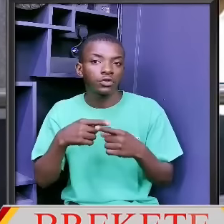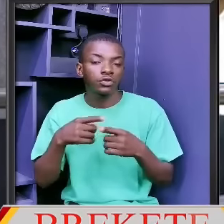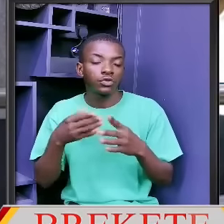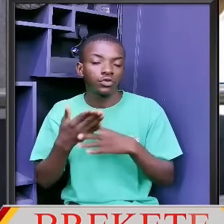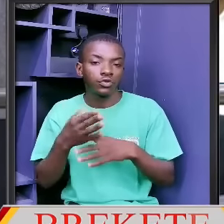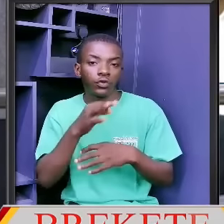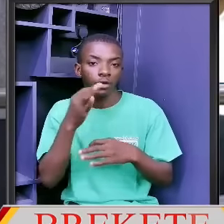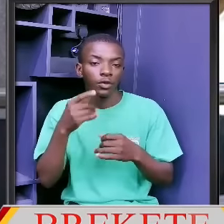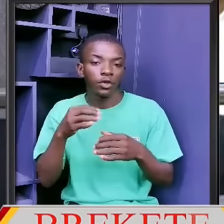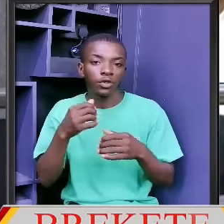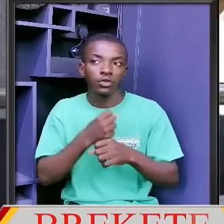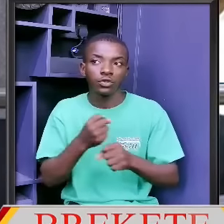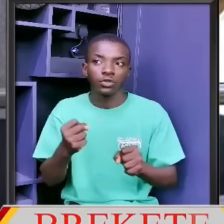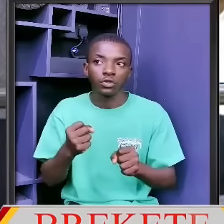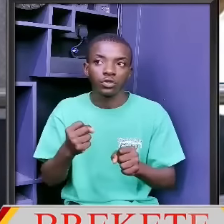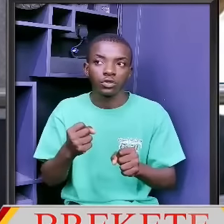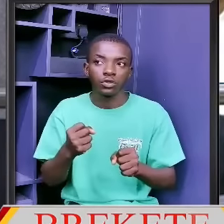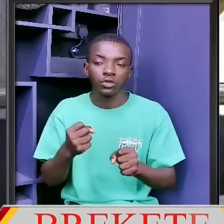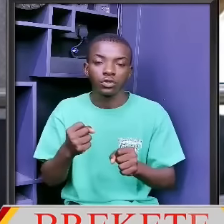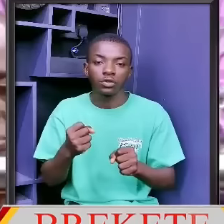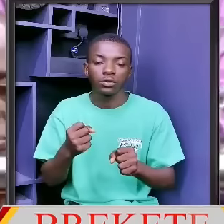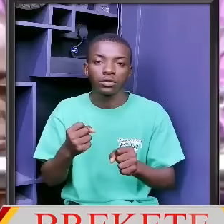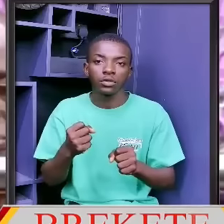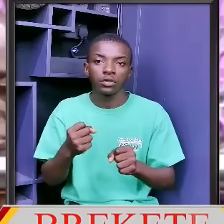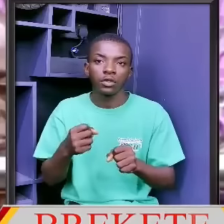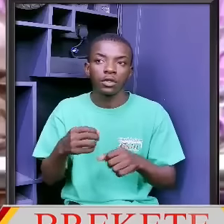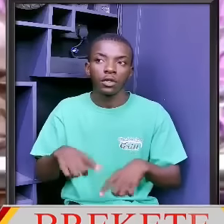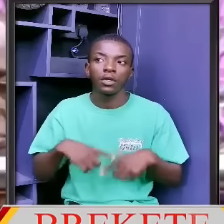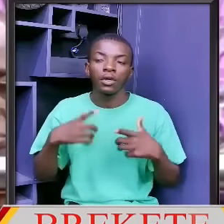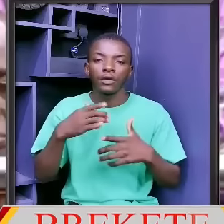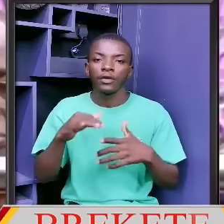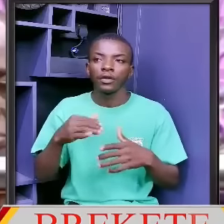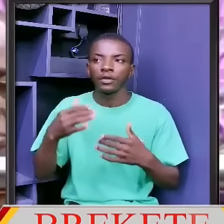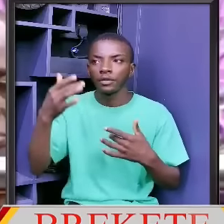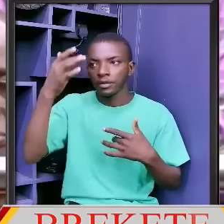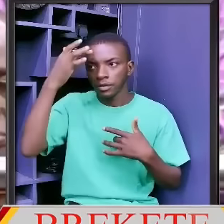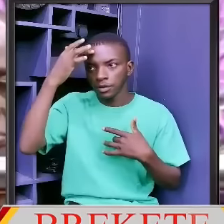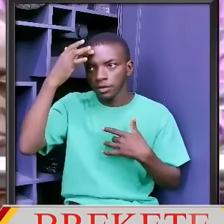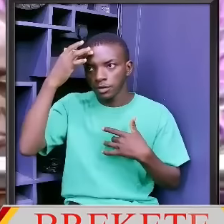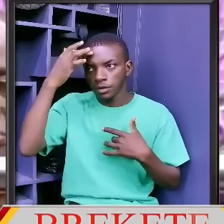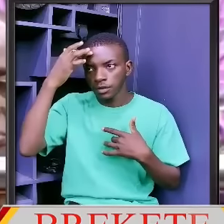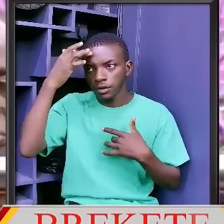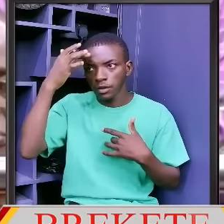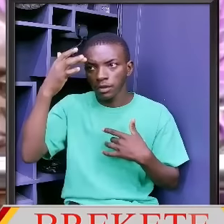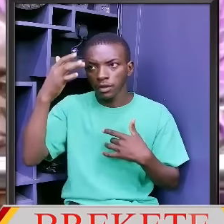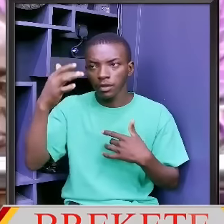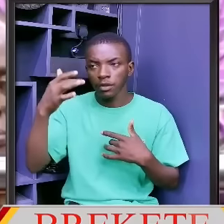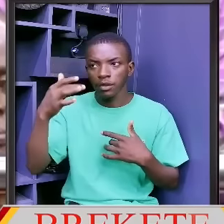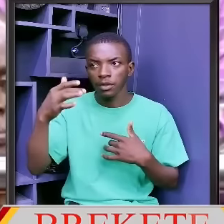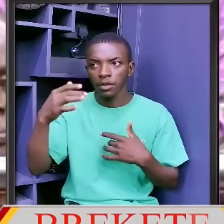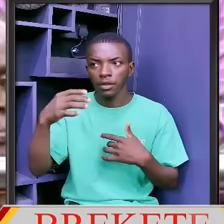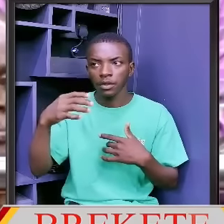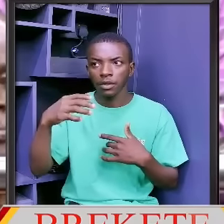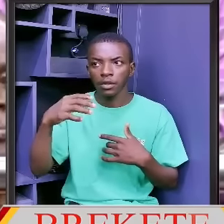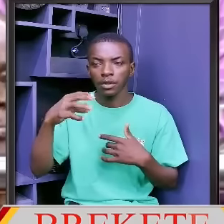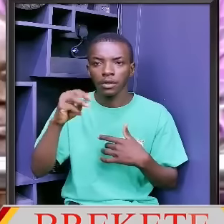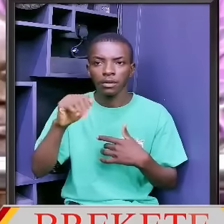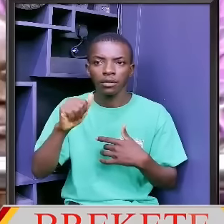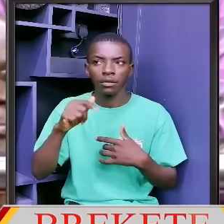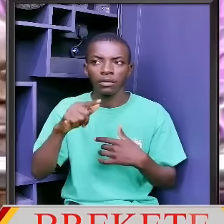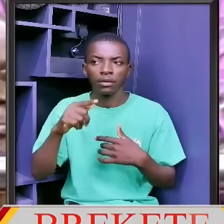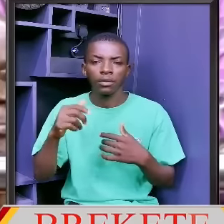life. Because I've been sick for long due to this spiritual problem, a man's spirit. And